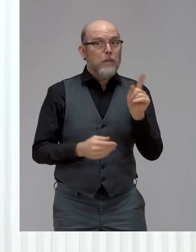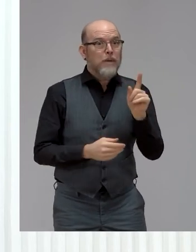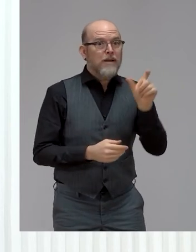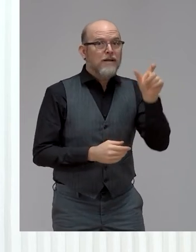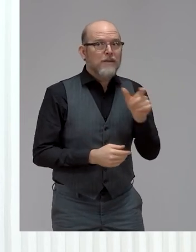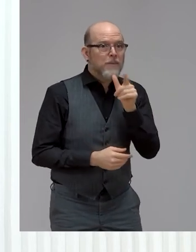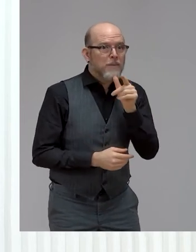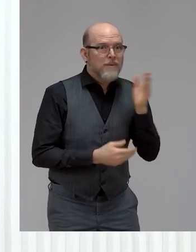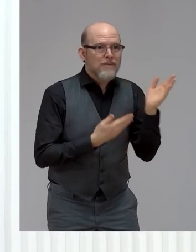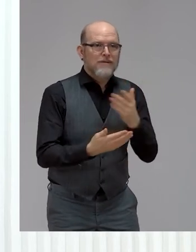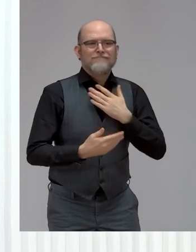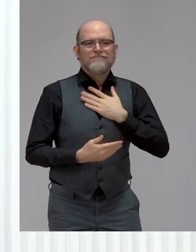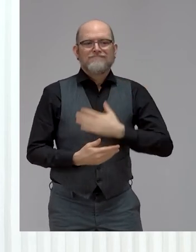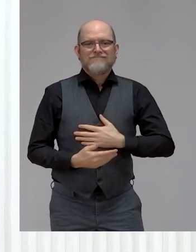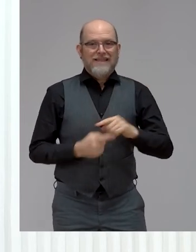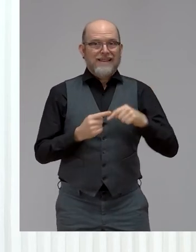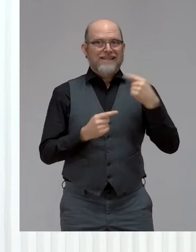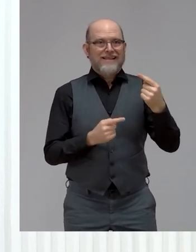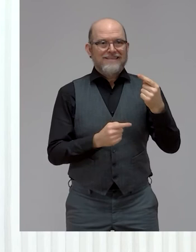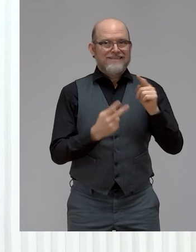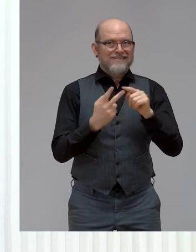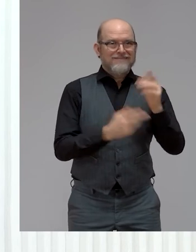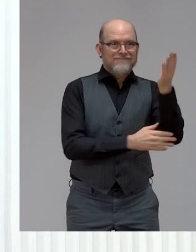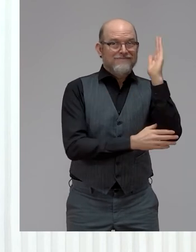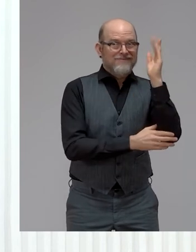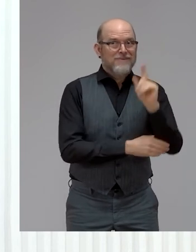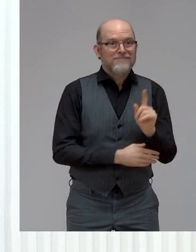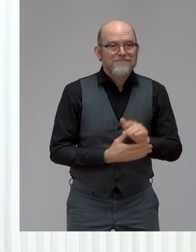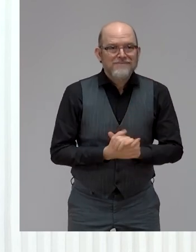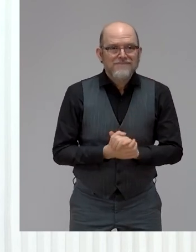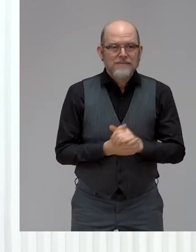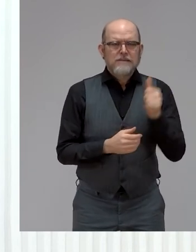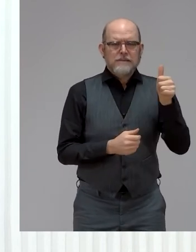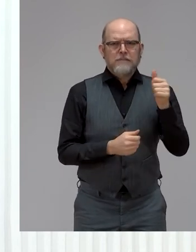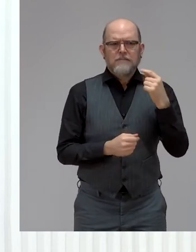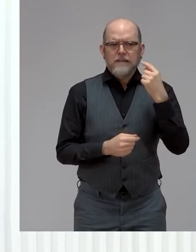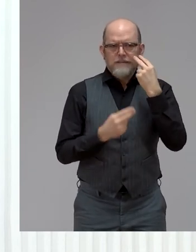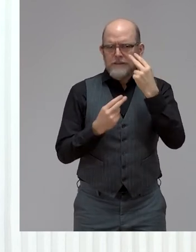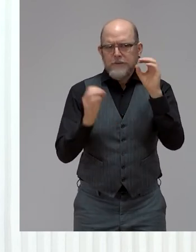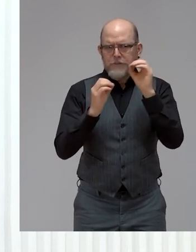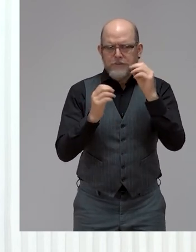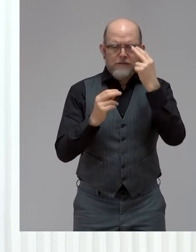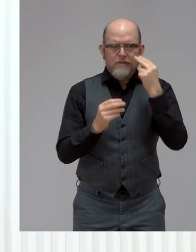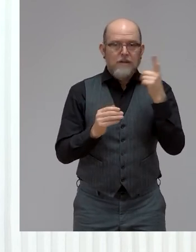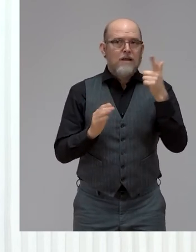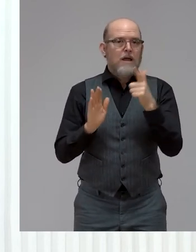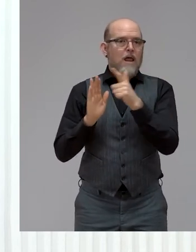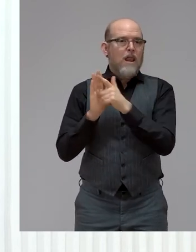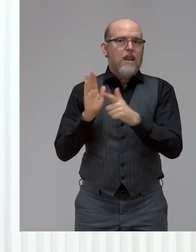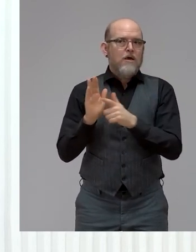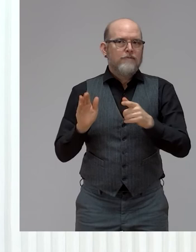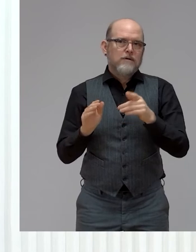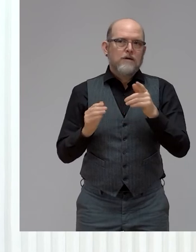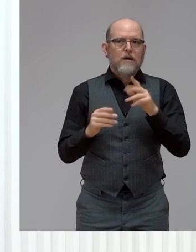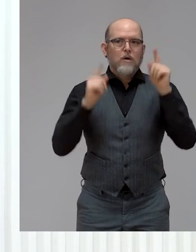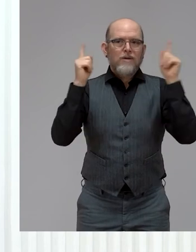our next speakers. She's a blind law student from Austria and shows that it is very